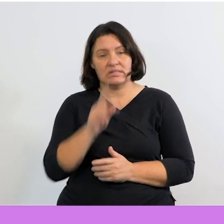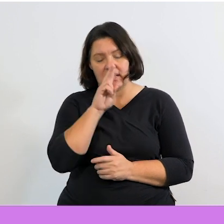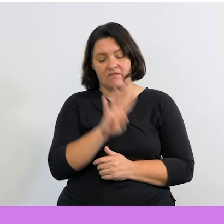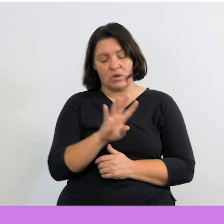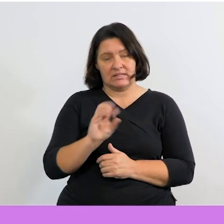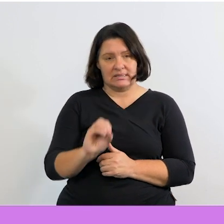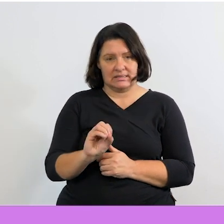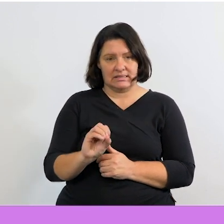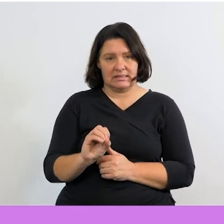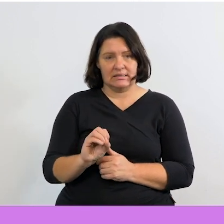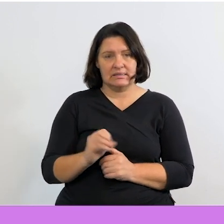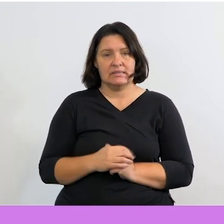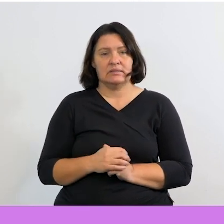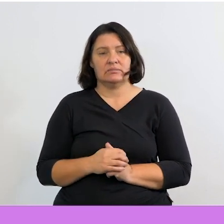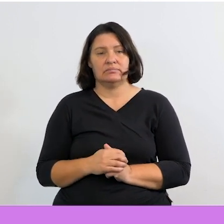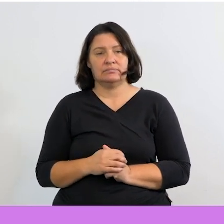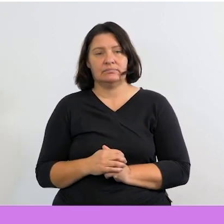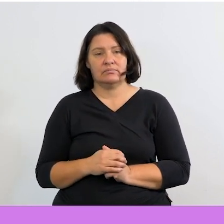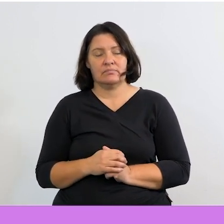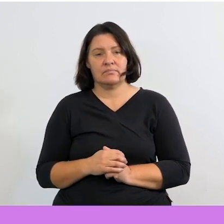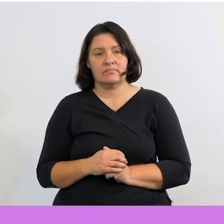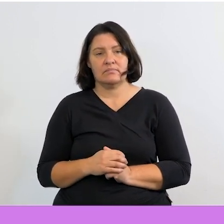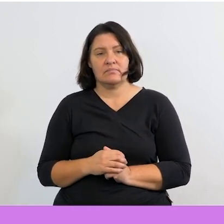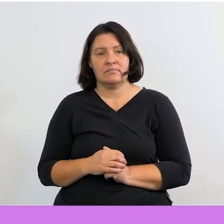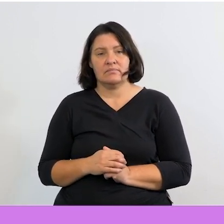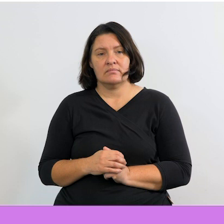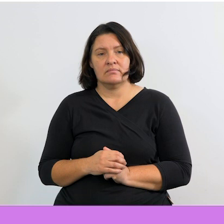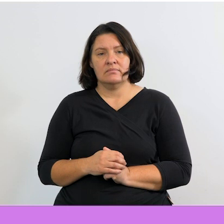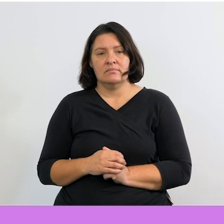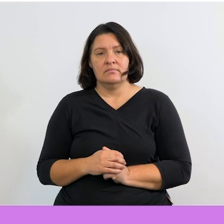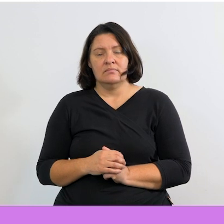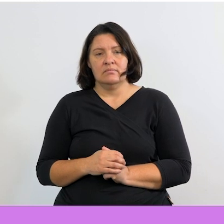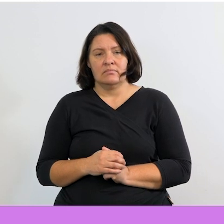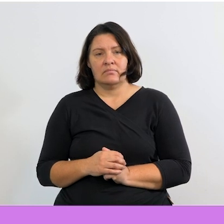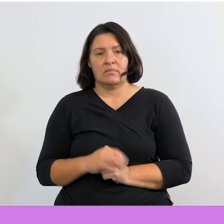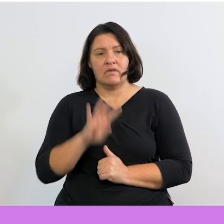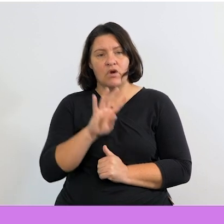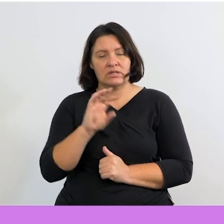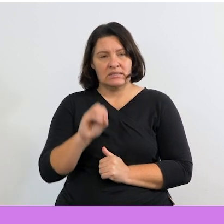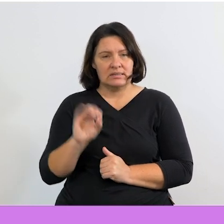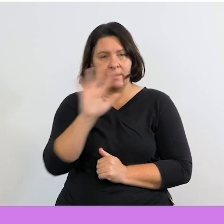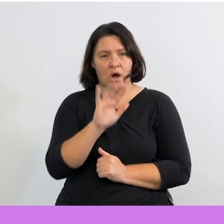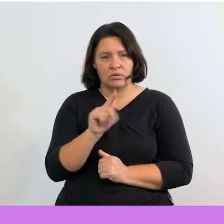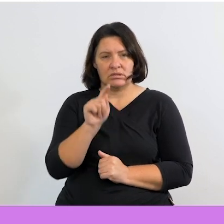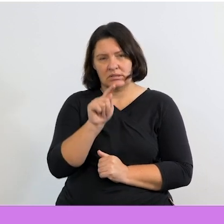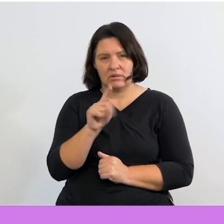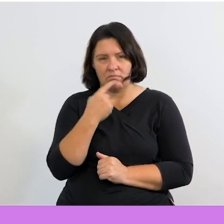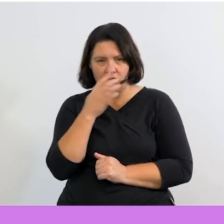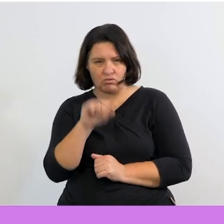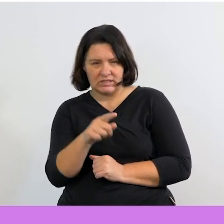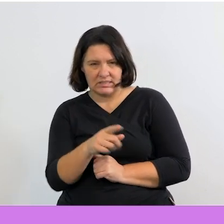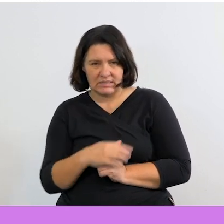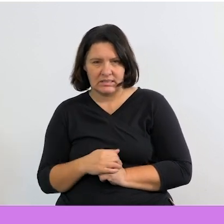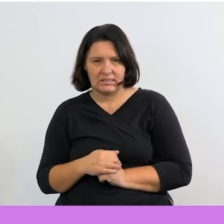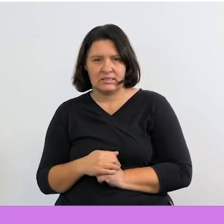let's start. We're looking at 40 brownies. So here's the number of brownies sold. Then 40 will be around about here.